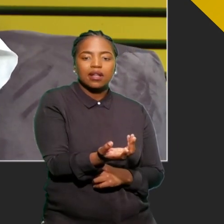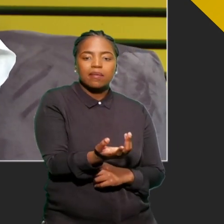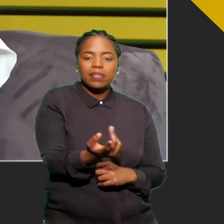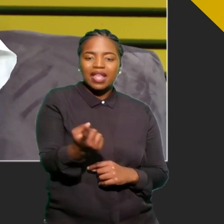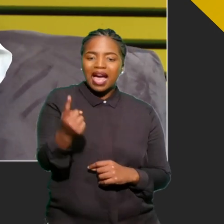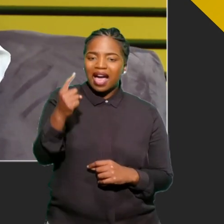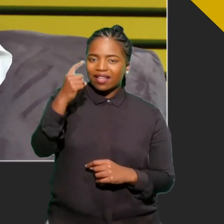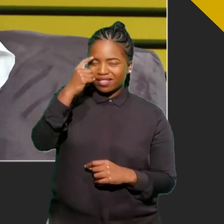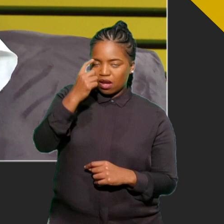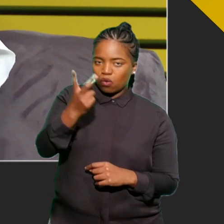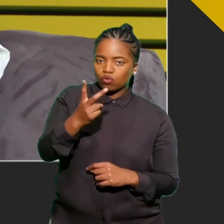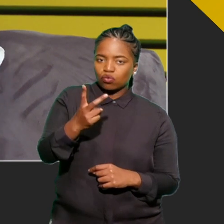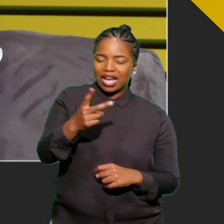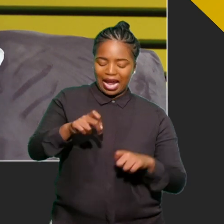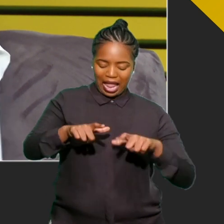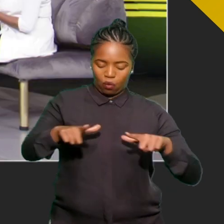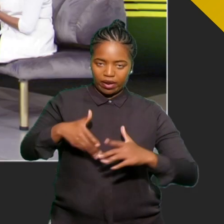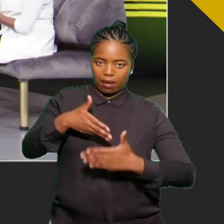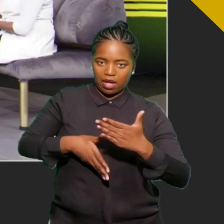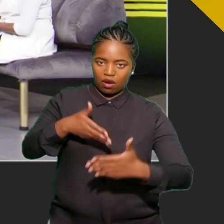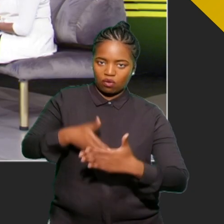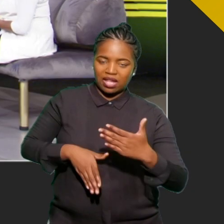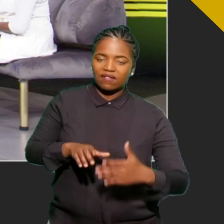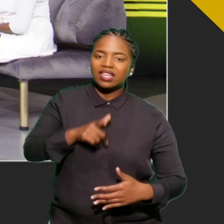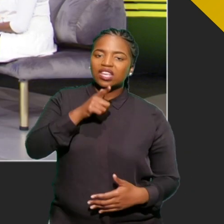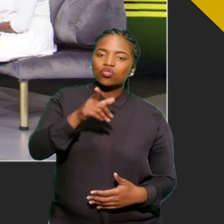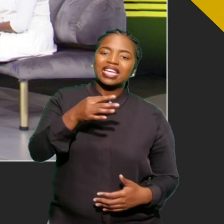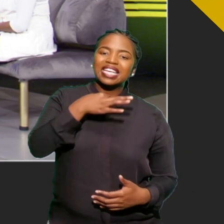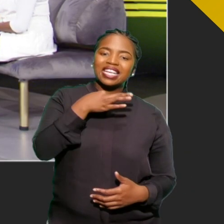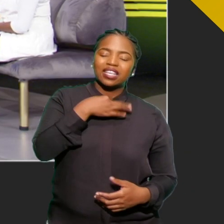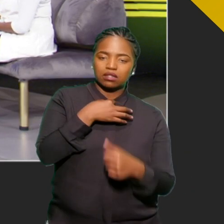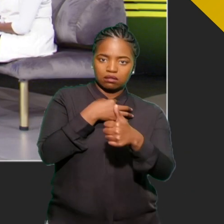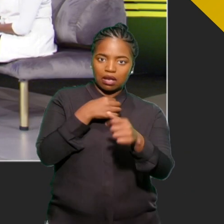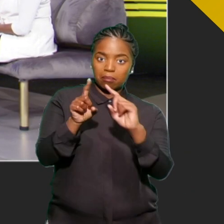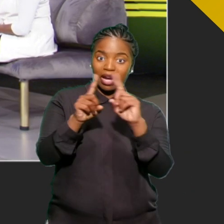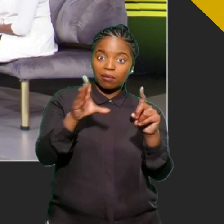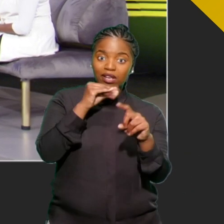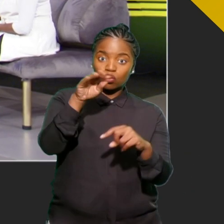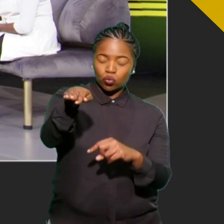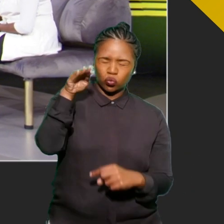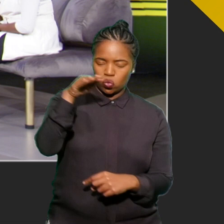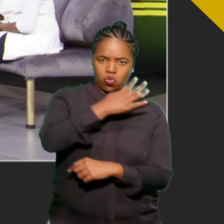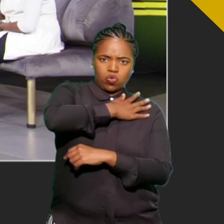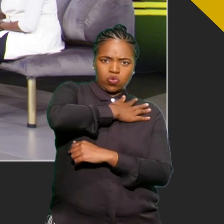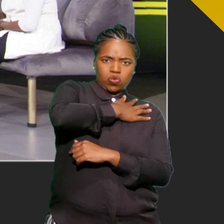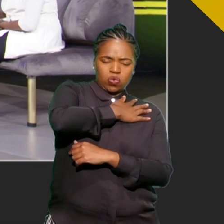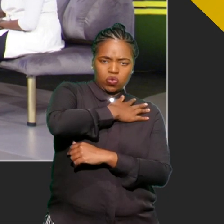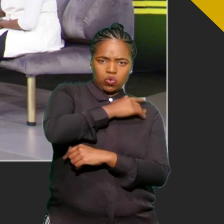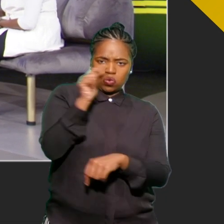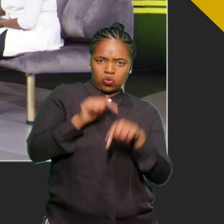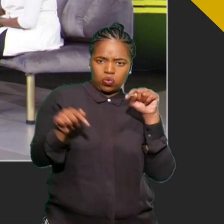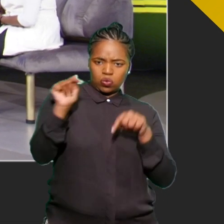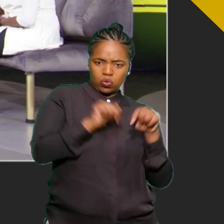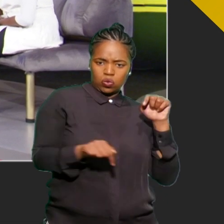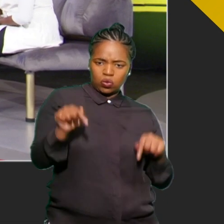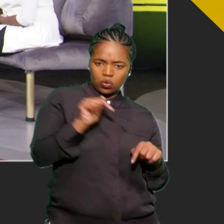I think futhi it's more of the language barrier because if ngisho nge-English it's polite. Yes. But uma ngisho ngesiZulu it's harsh. Come to this ukuzwe